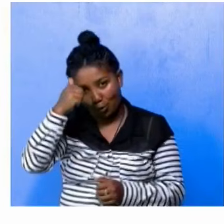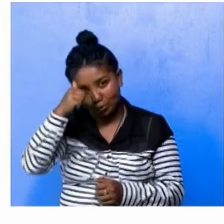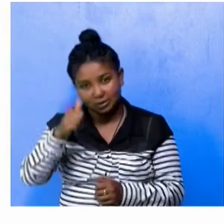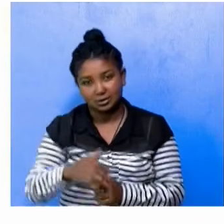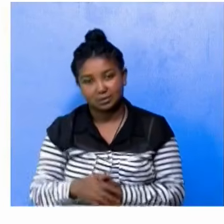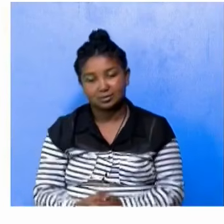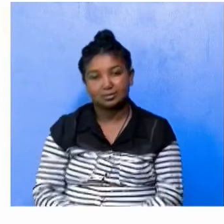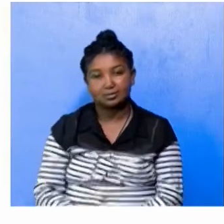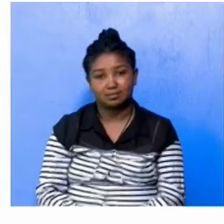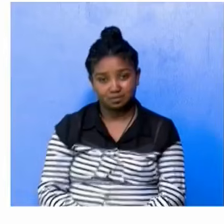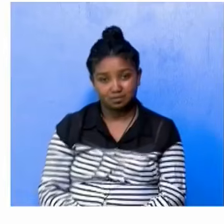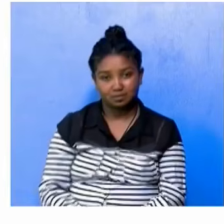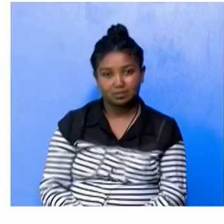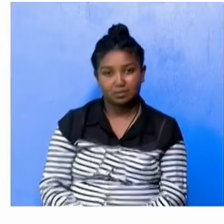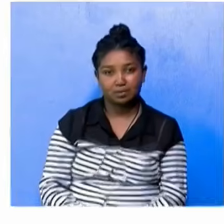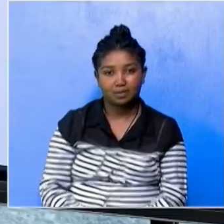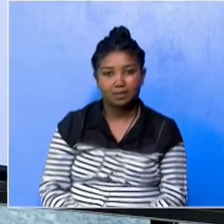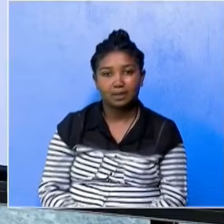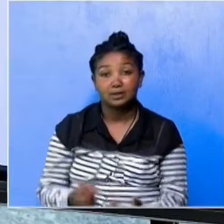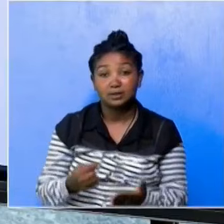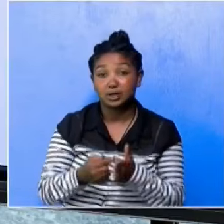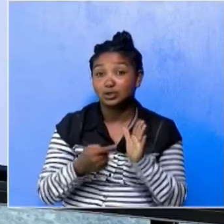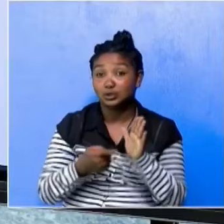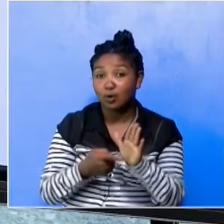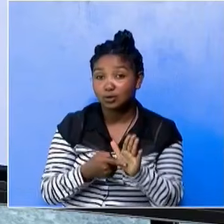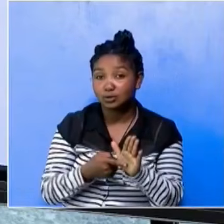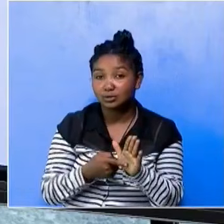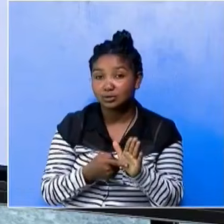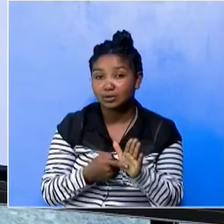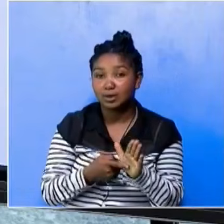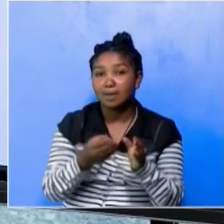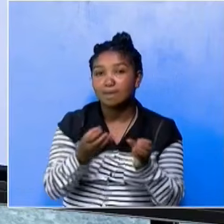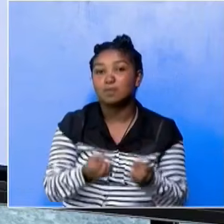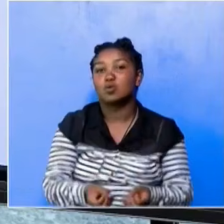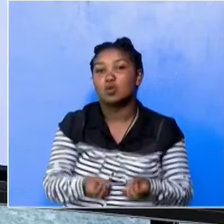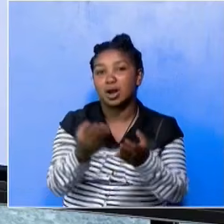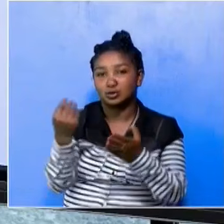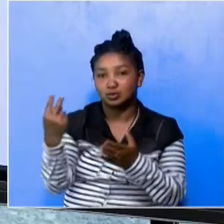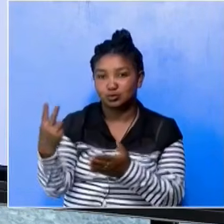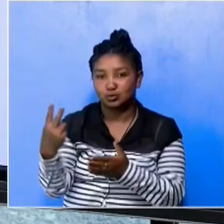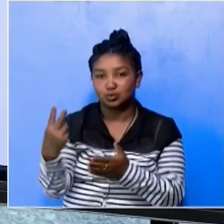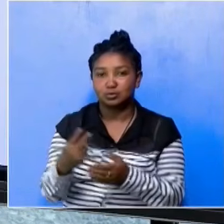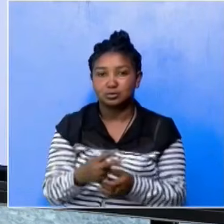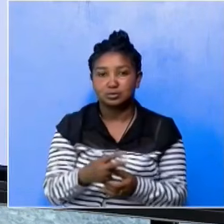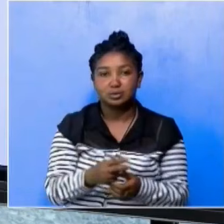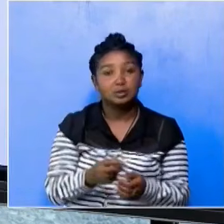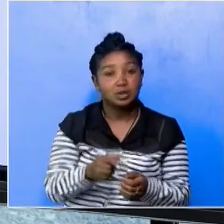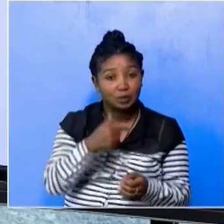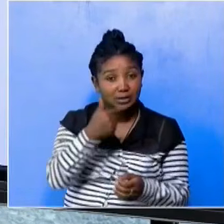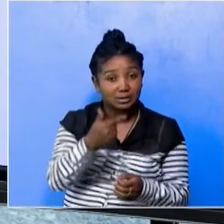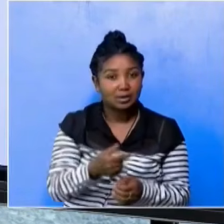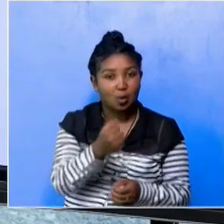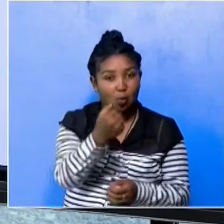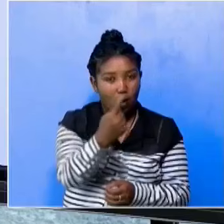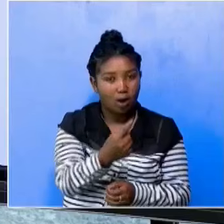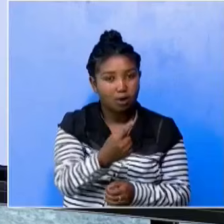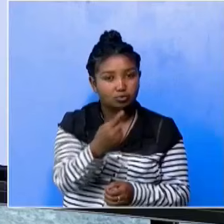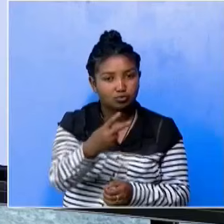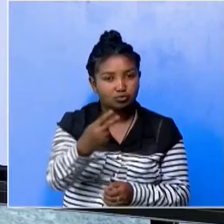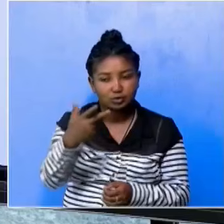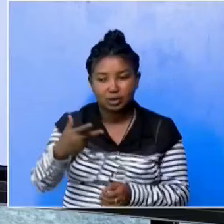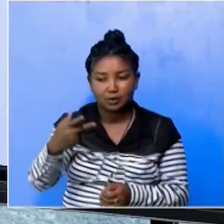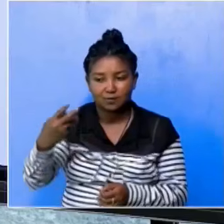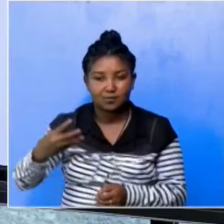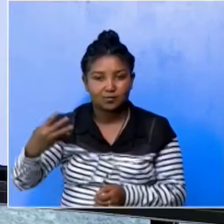boys. Come on here. This shows the plural form, okay? So we can say 1, 2,